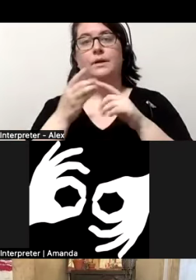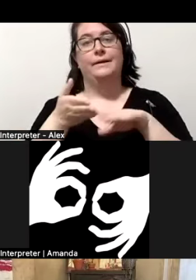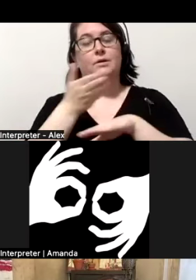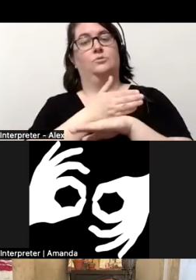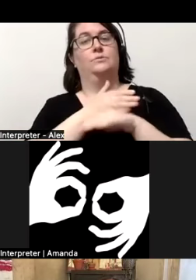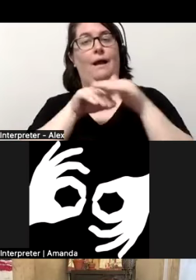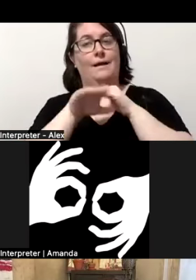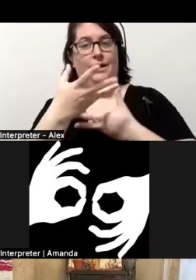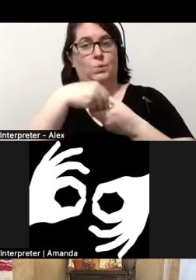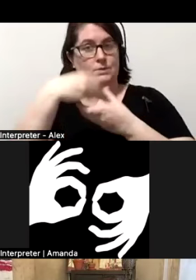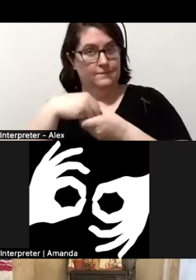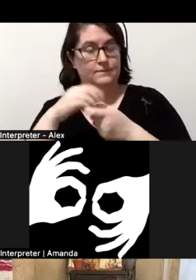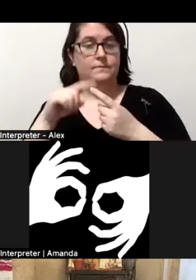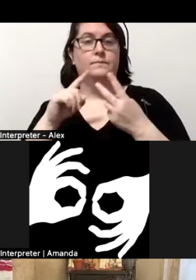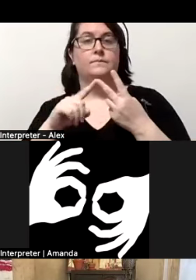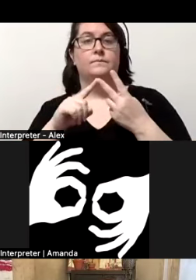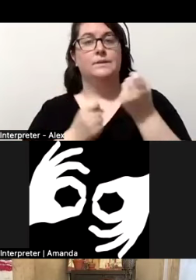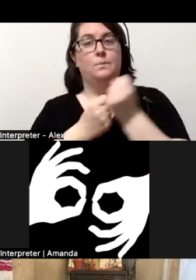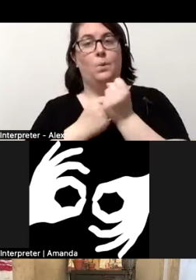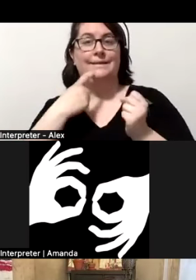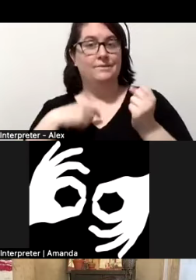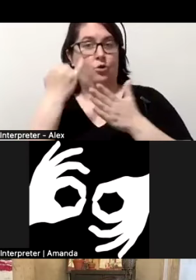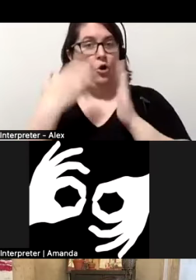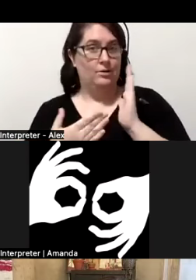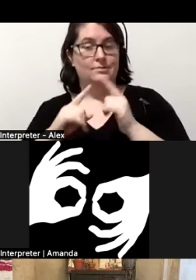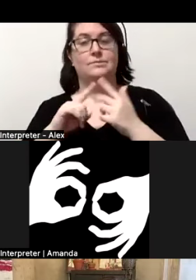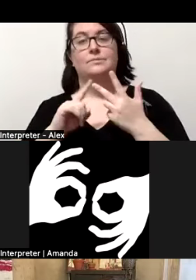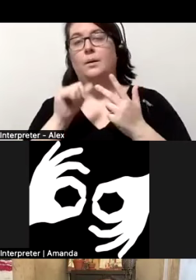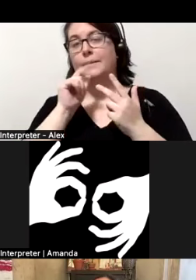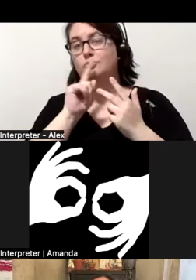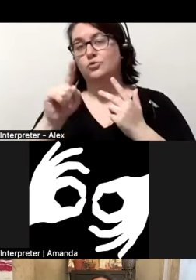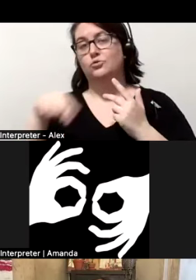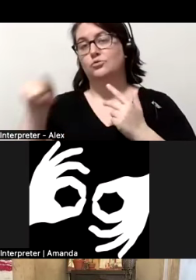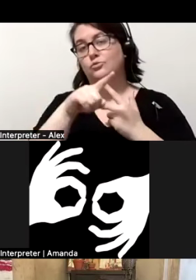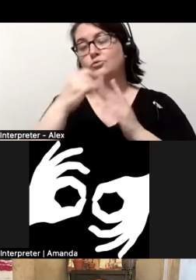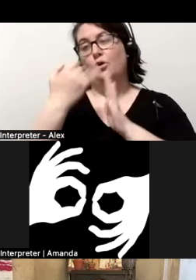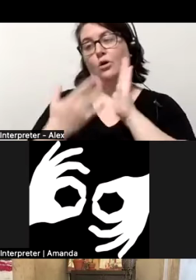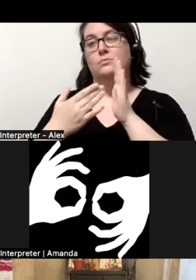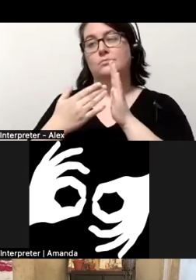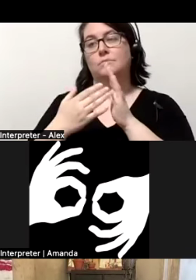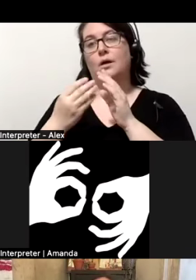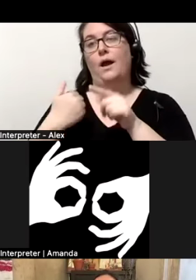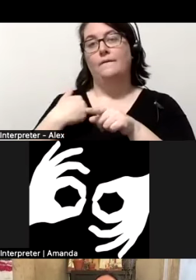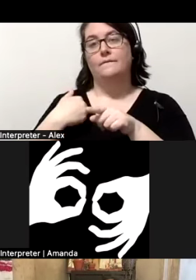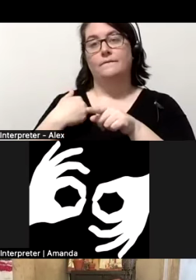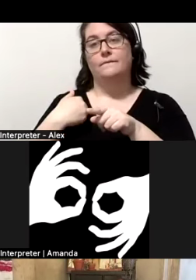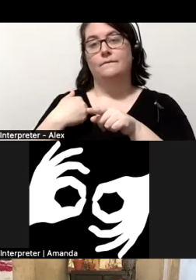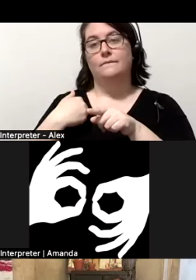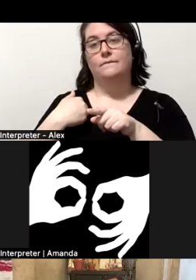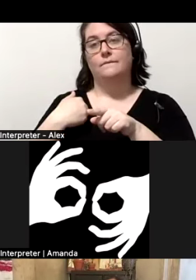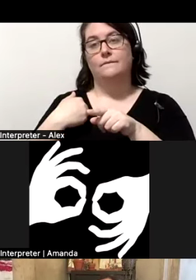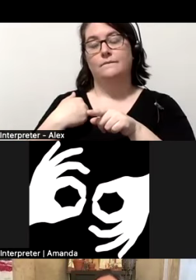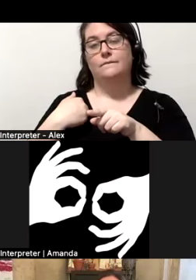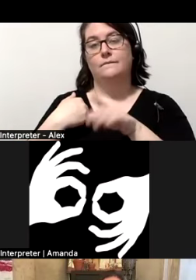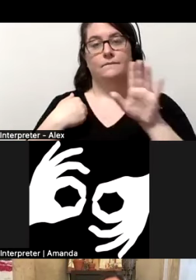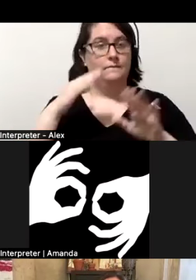inclusivity, support Kingston artists, ensure artists receive professional opportunity. Support Kingston